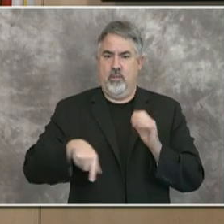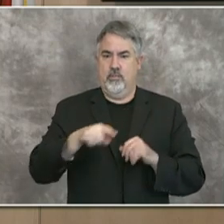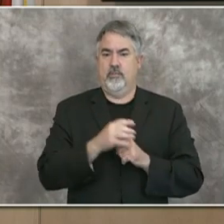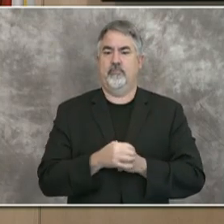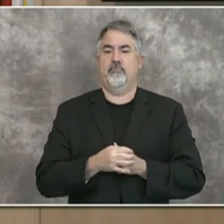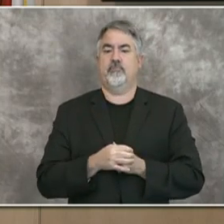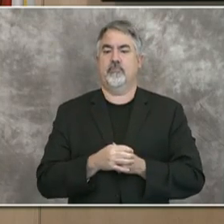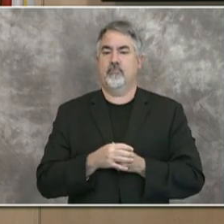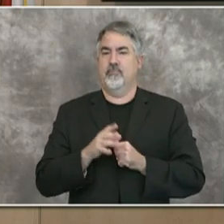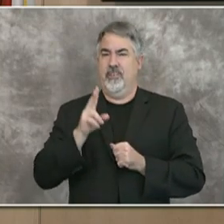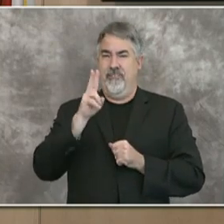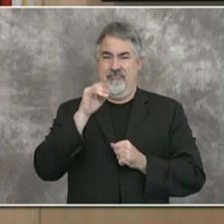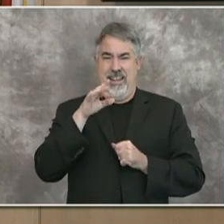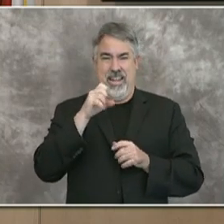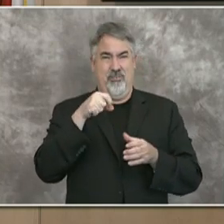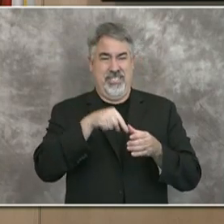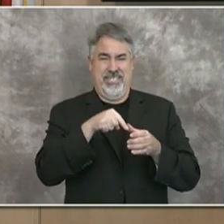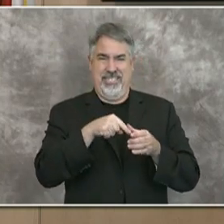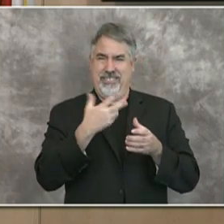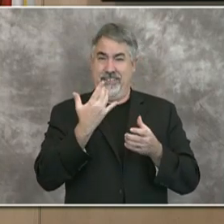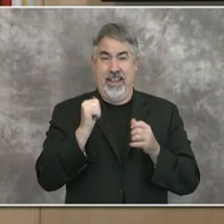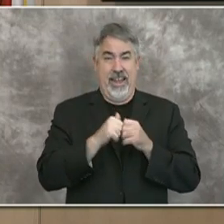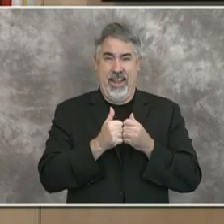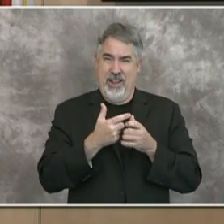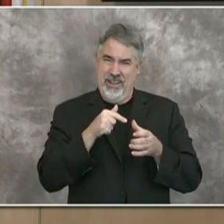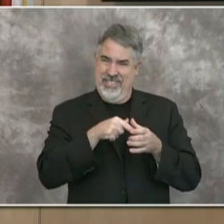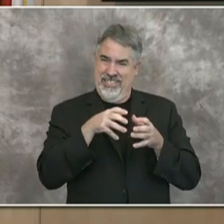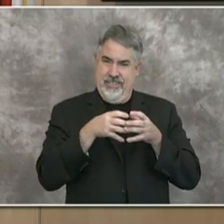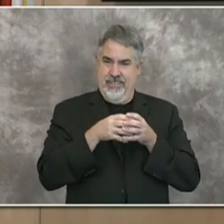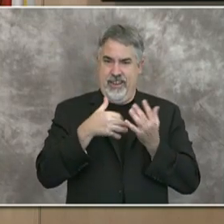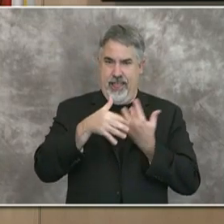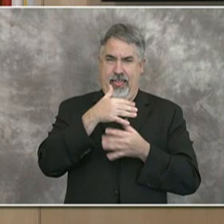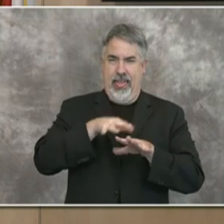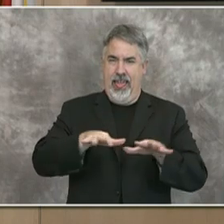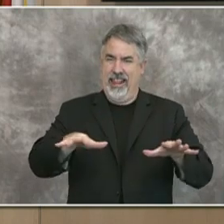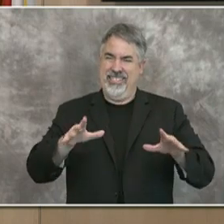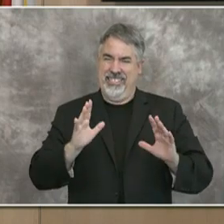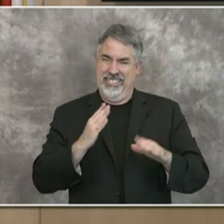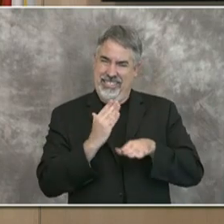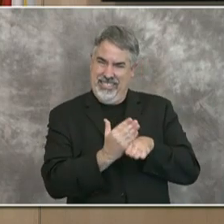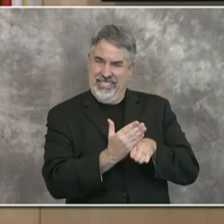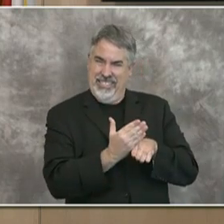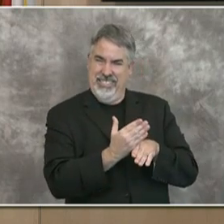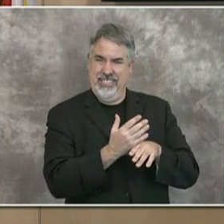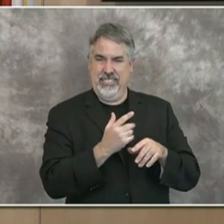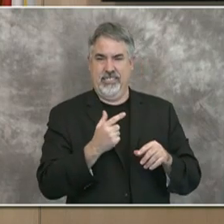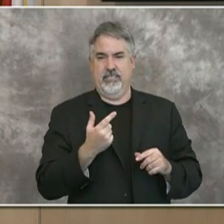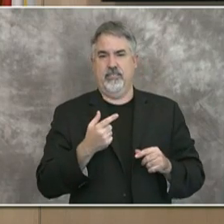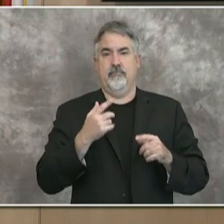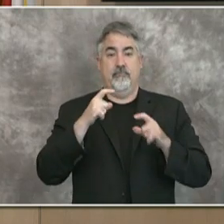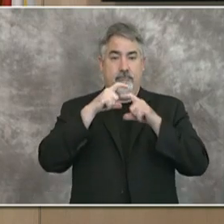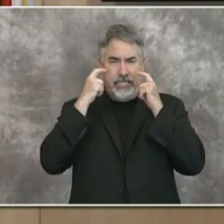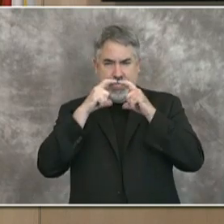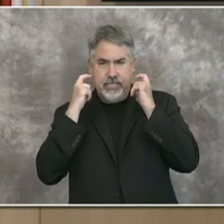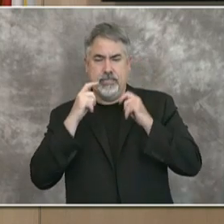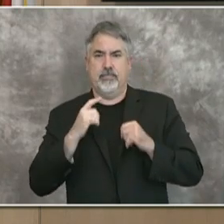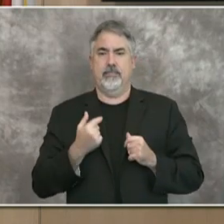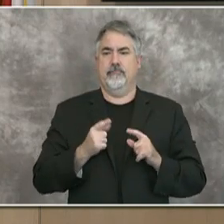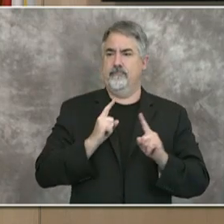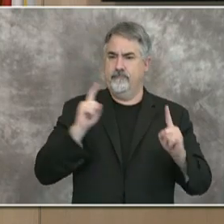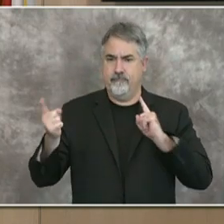our individual actions continue to be resolved and focused around slowing the spread. Things like face coverings, physical distancing, hand